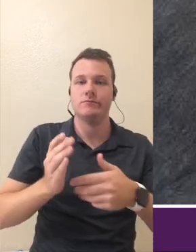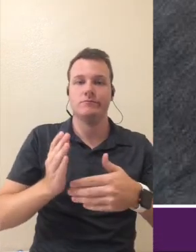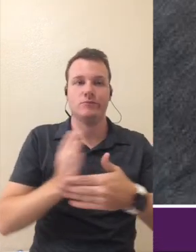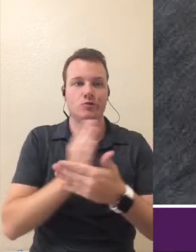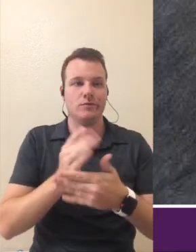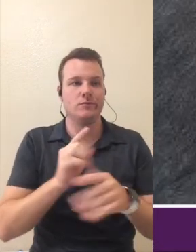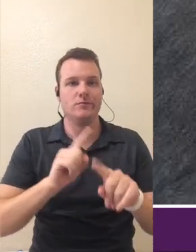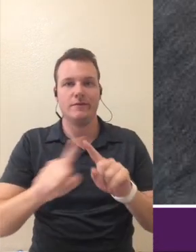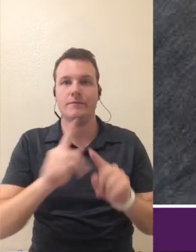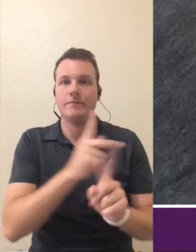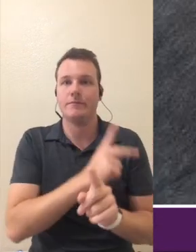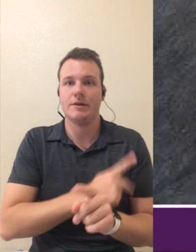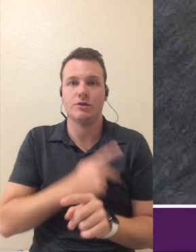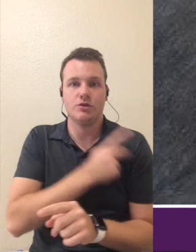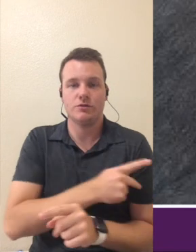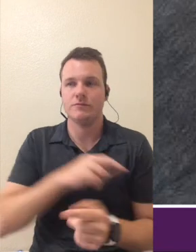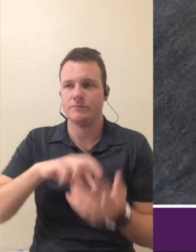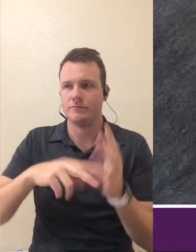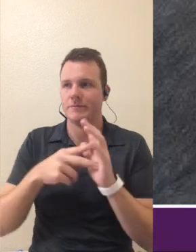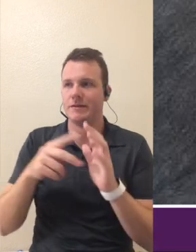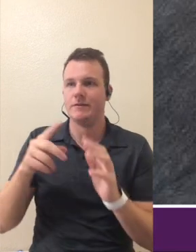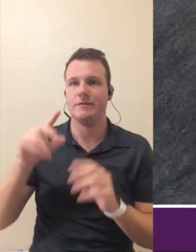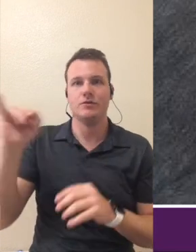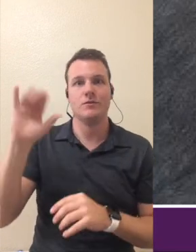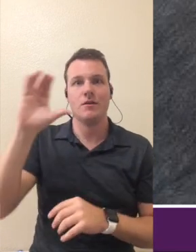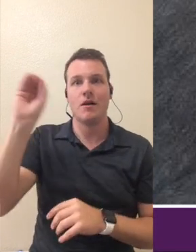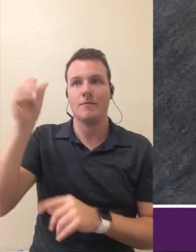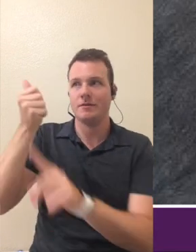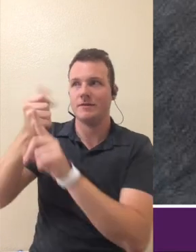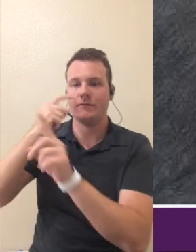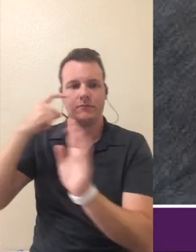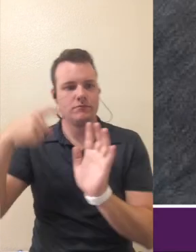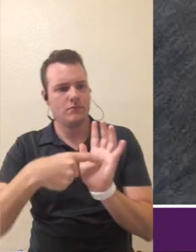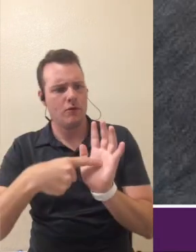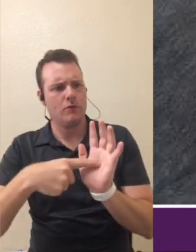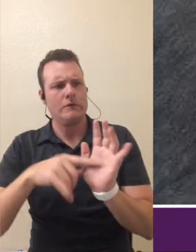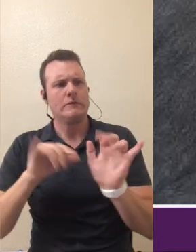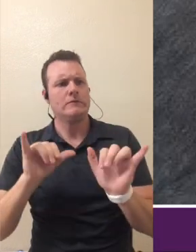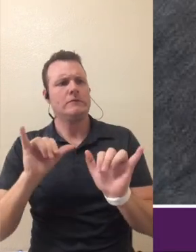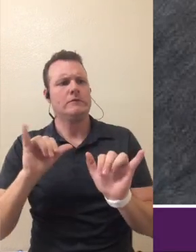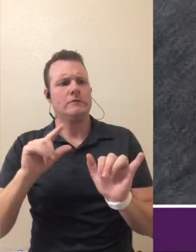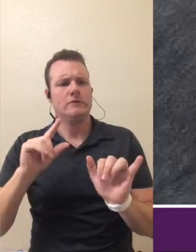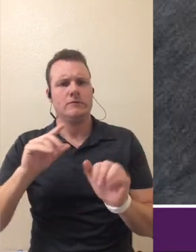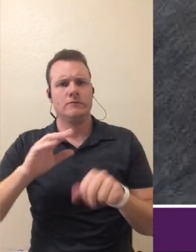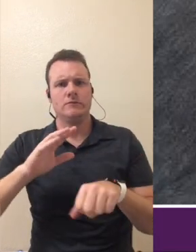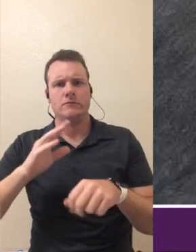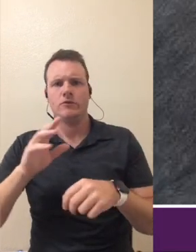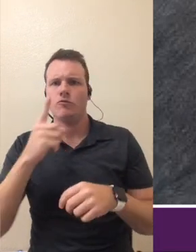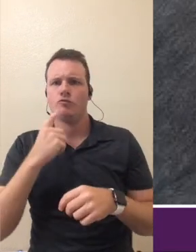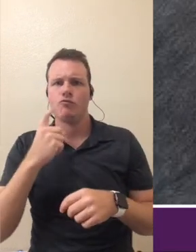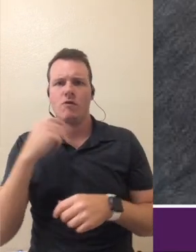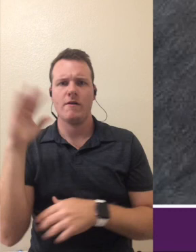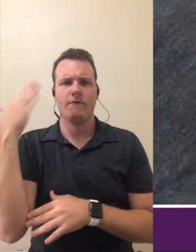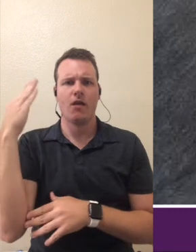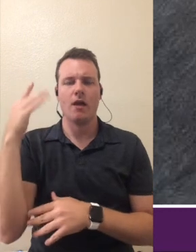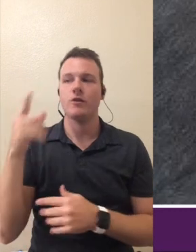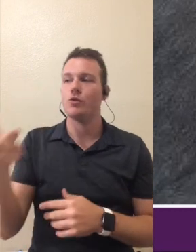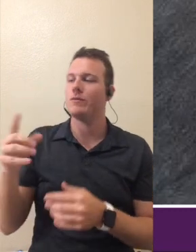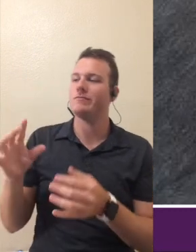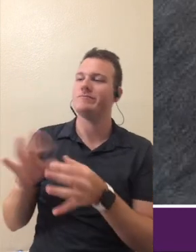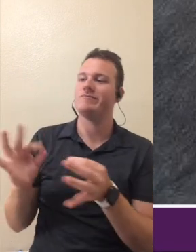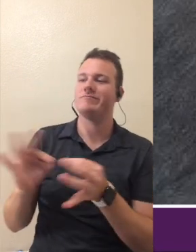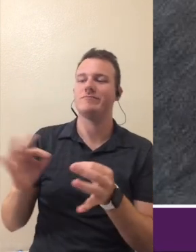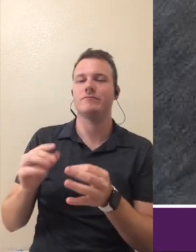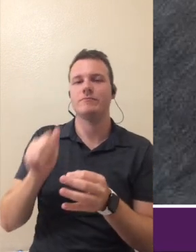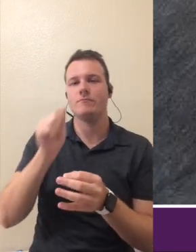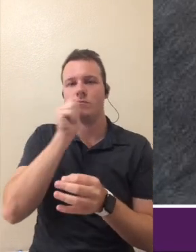between patients raising red flags with insurance companies? So I think, again, tonight you were talking about things that are just